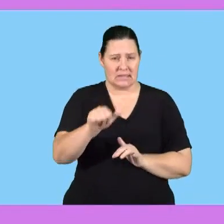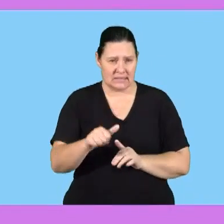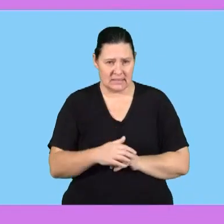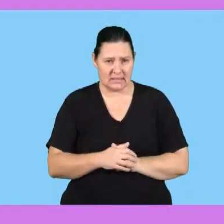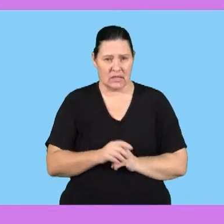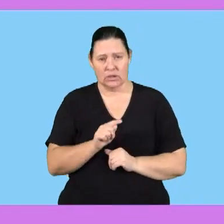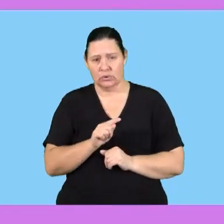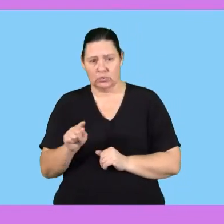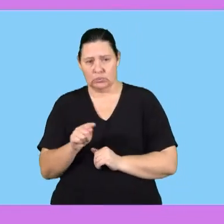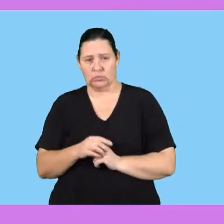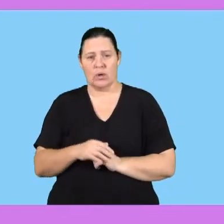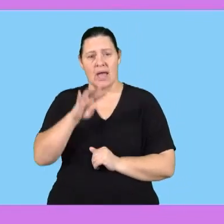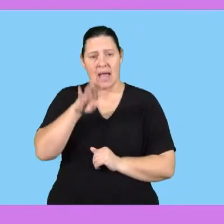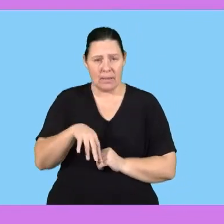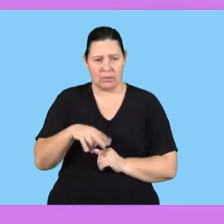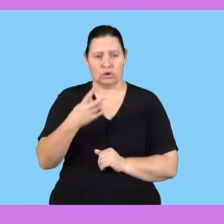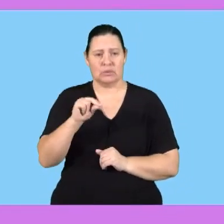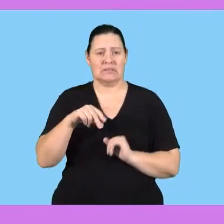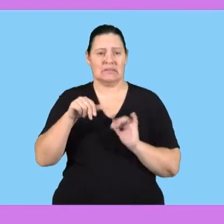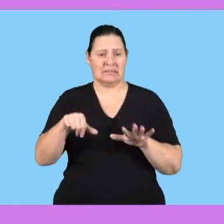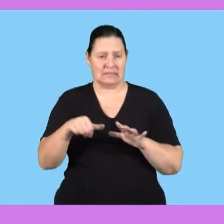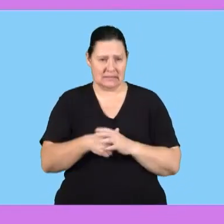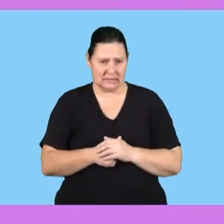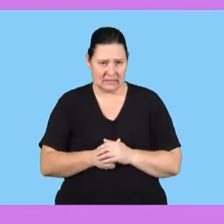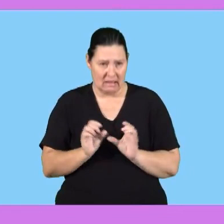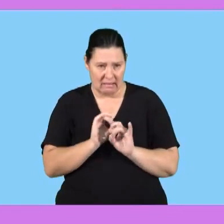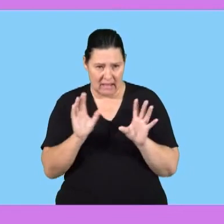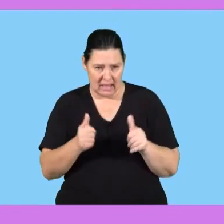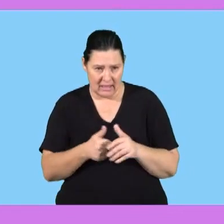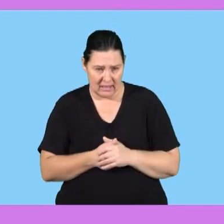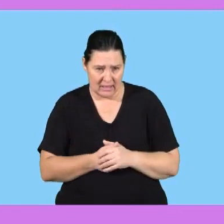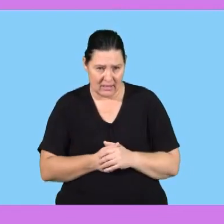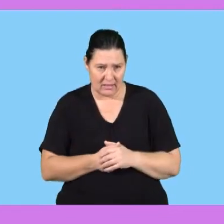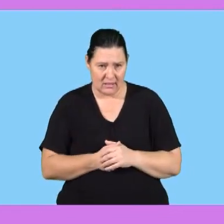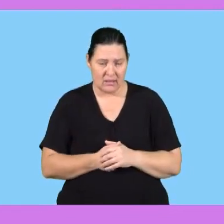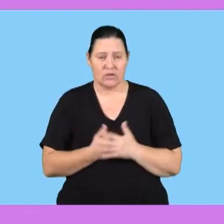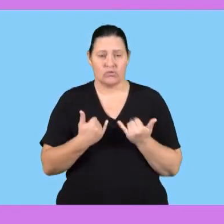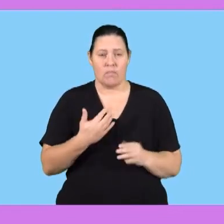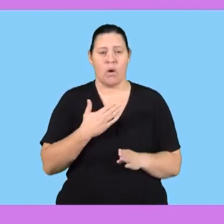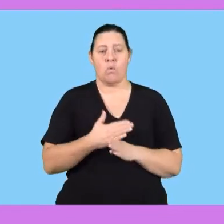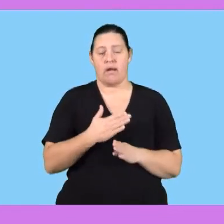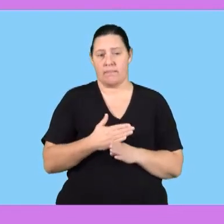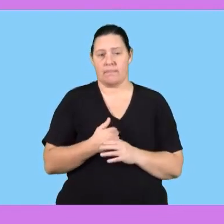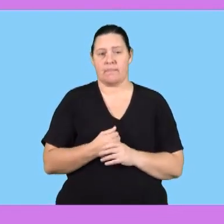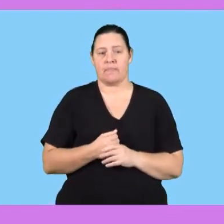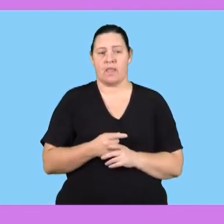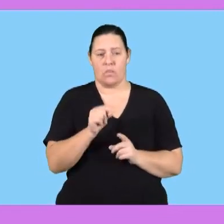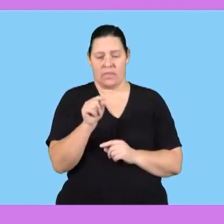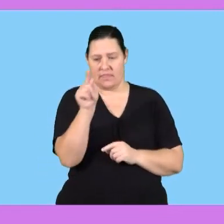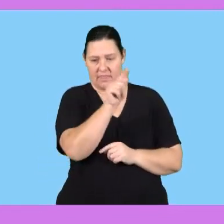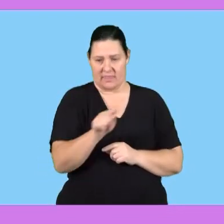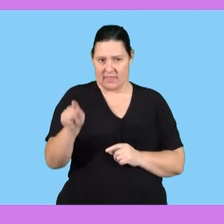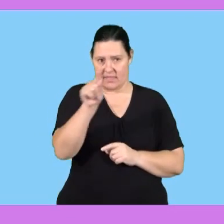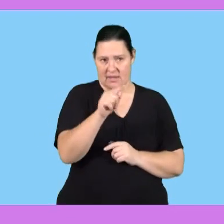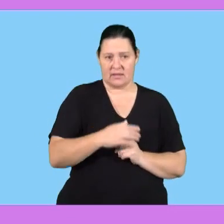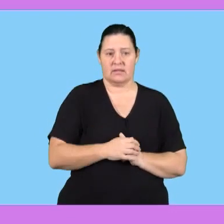2016 to April 2016. Is that clear? Okay. Then, so I'm working here